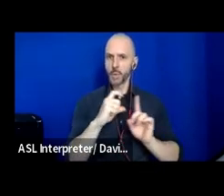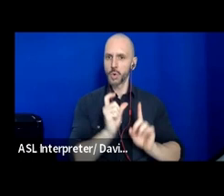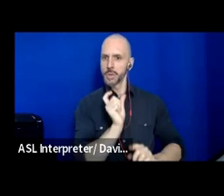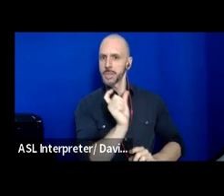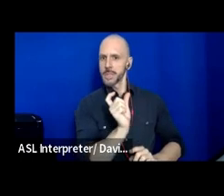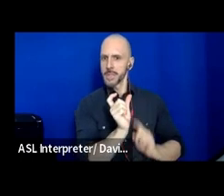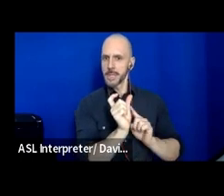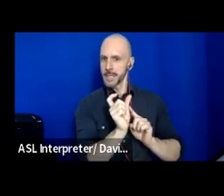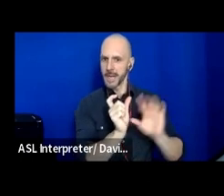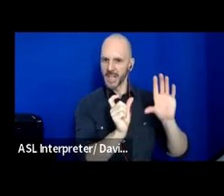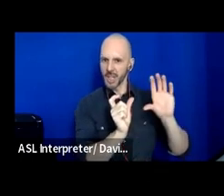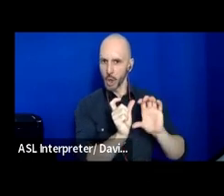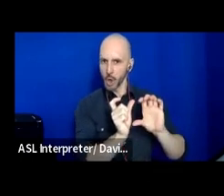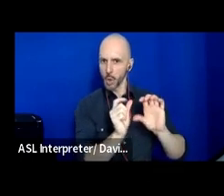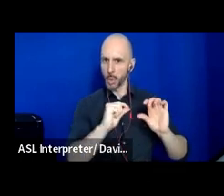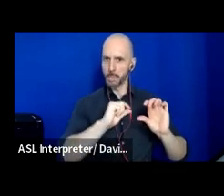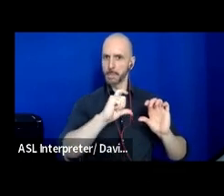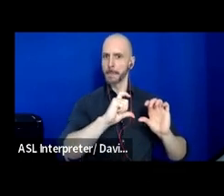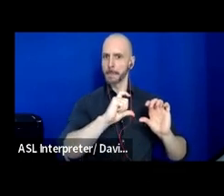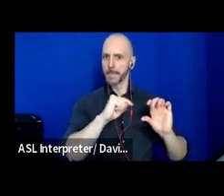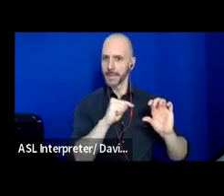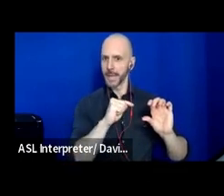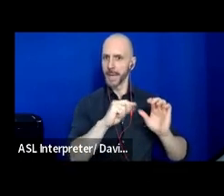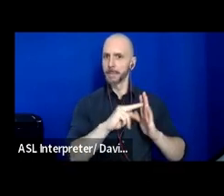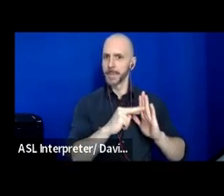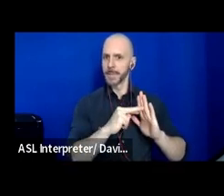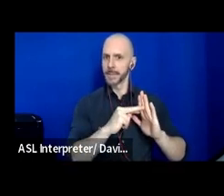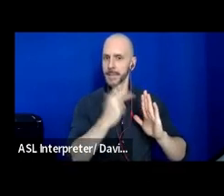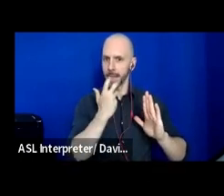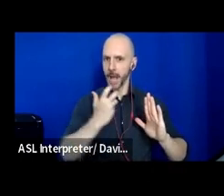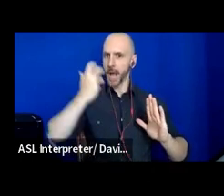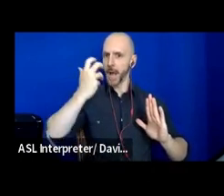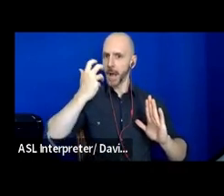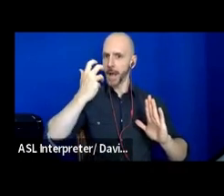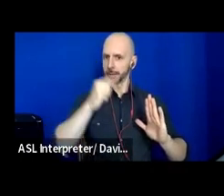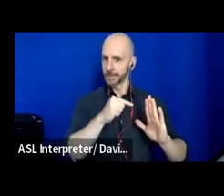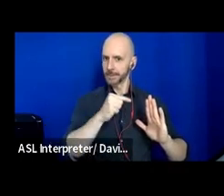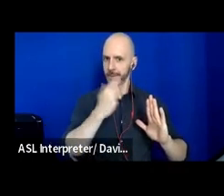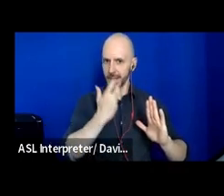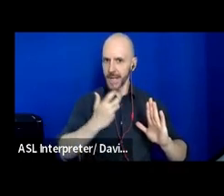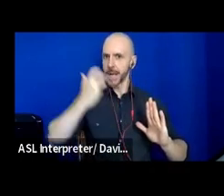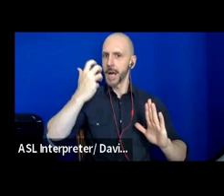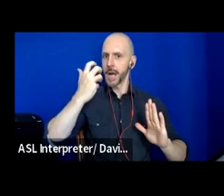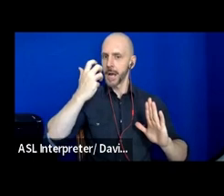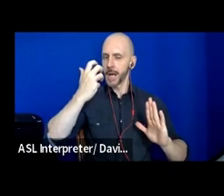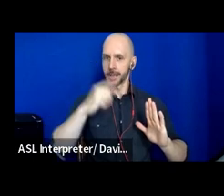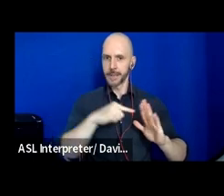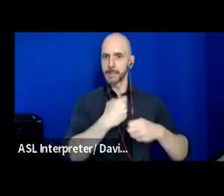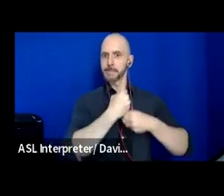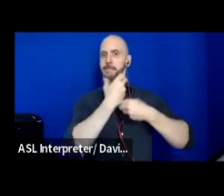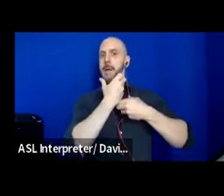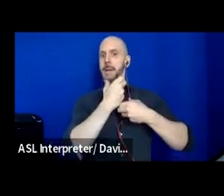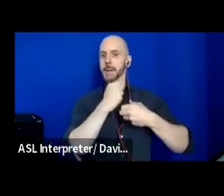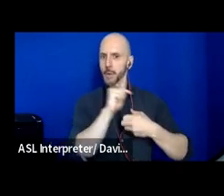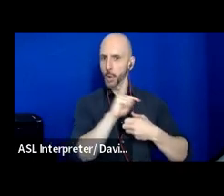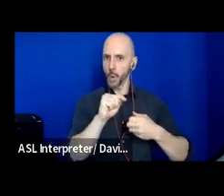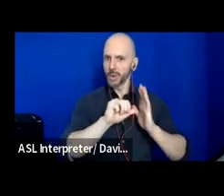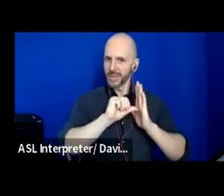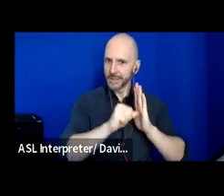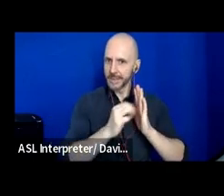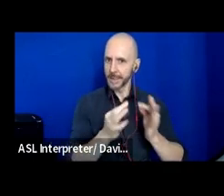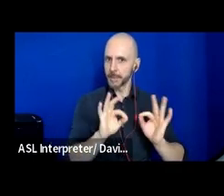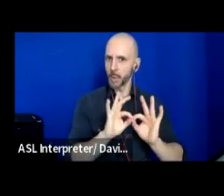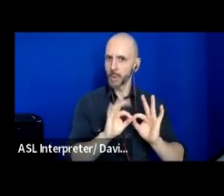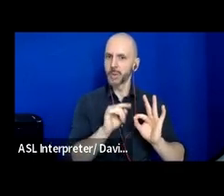or brief, I might have a reaction to that versus if somebody takes some time to explain. And so it's really about how all of this exists, you